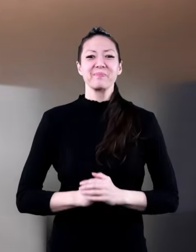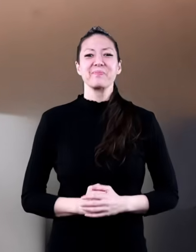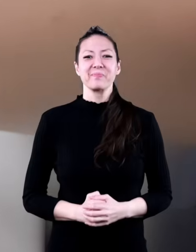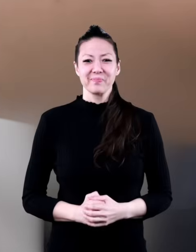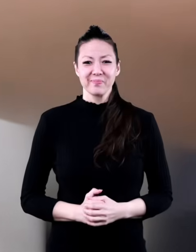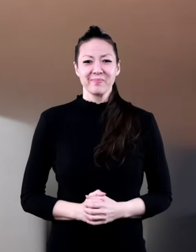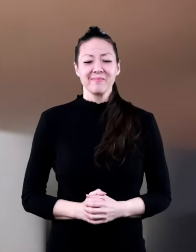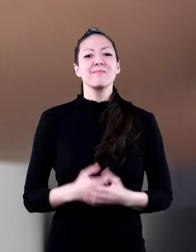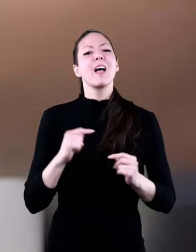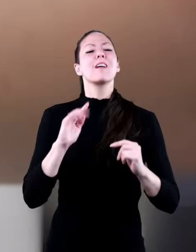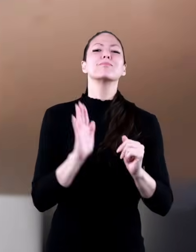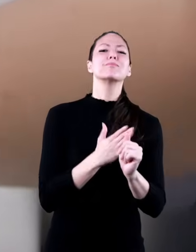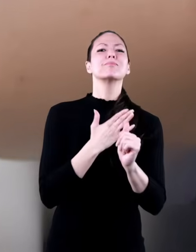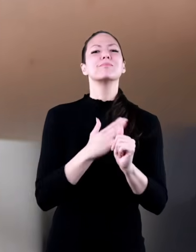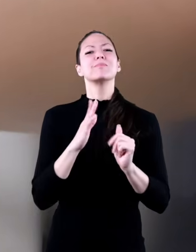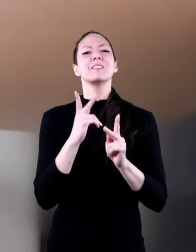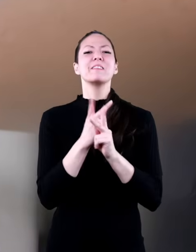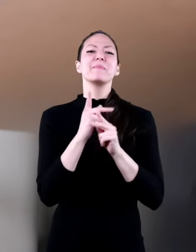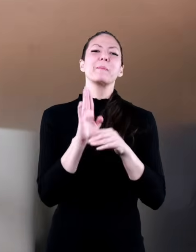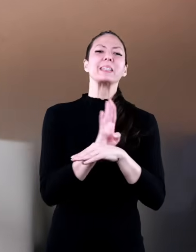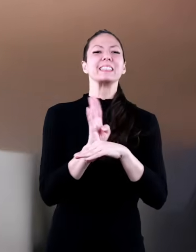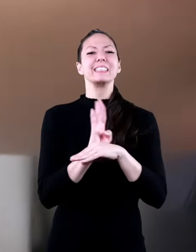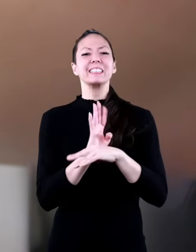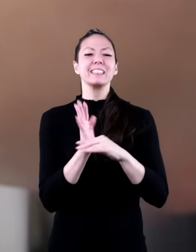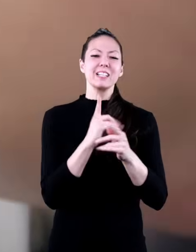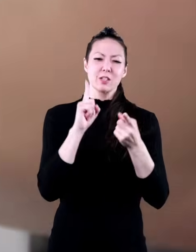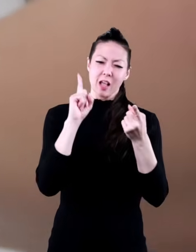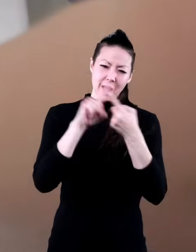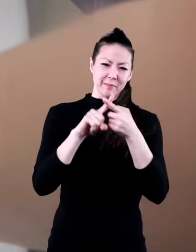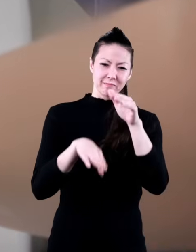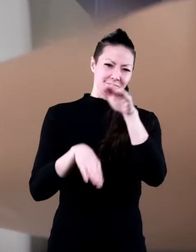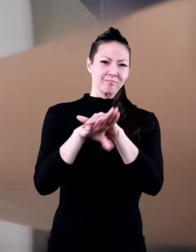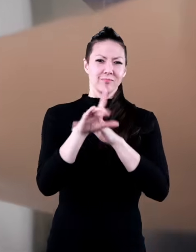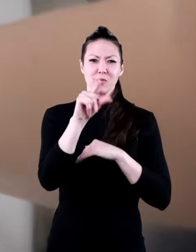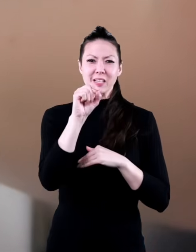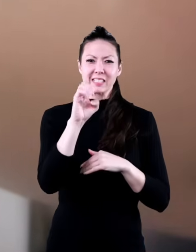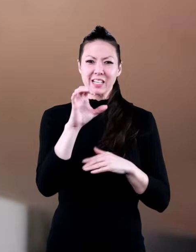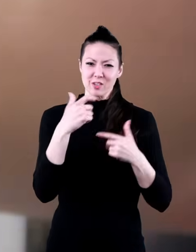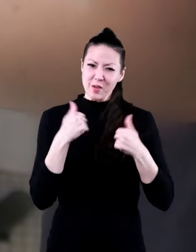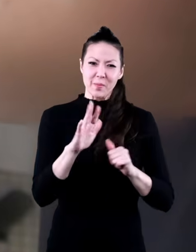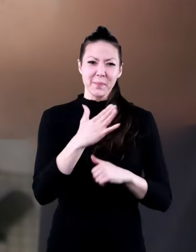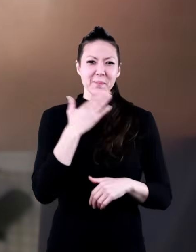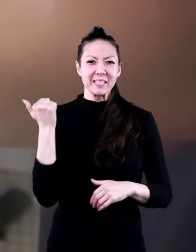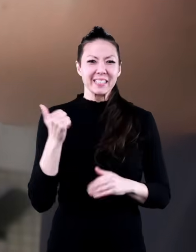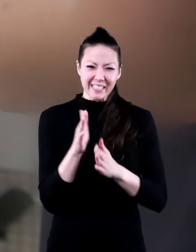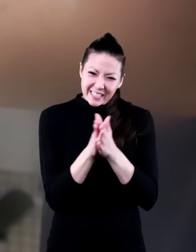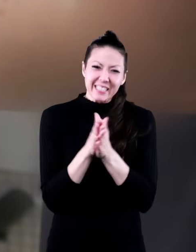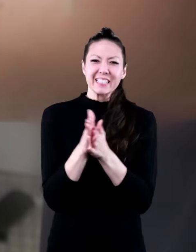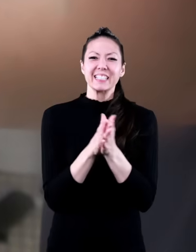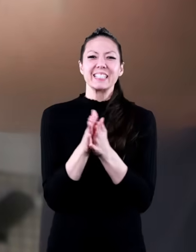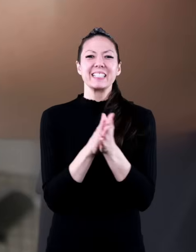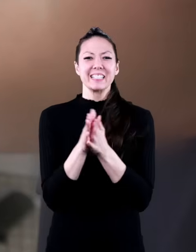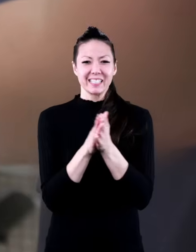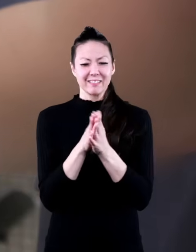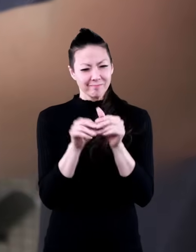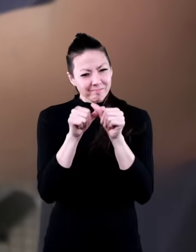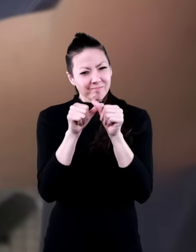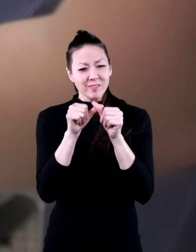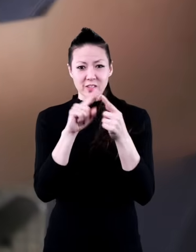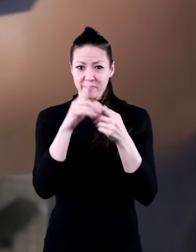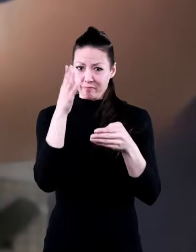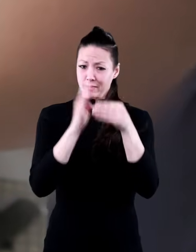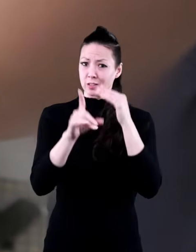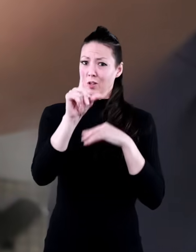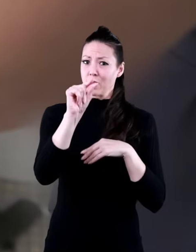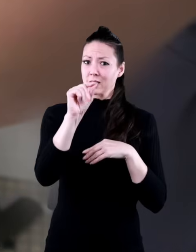your wrists try singing or humming the happy birthday song while you're washing your hands this will help you make sure